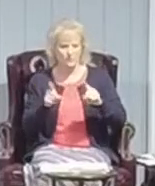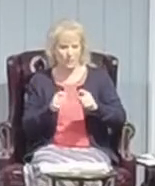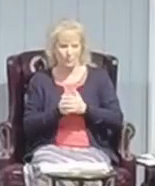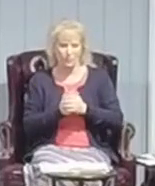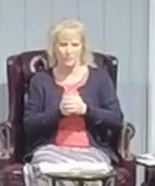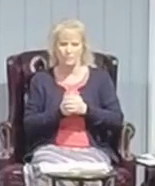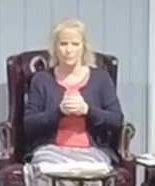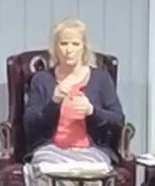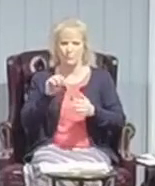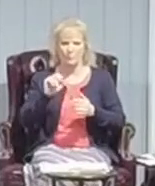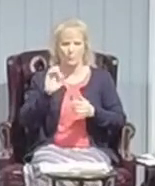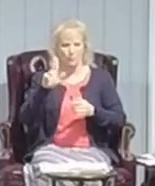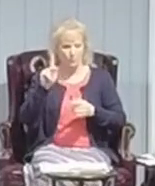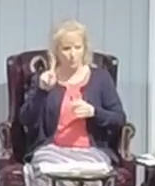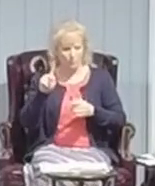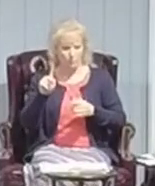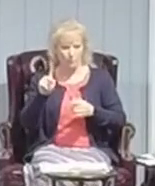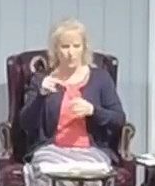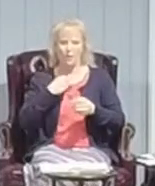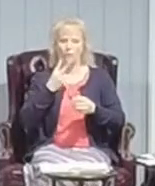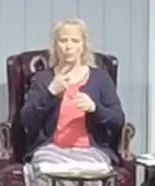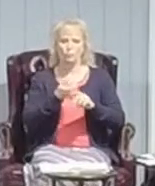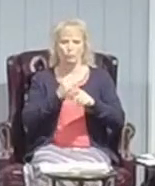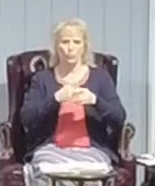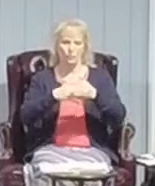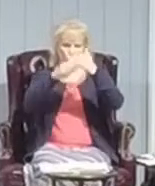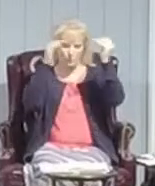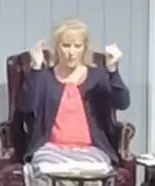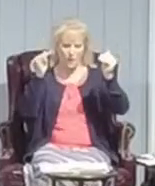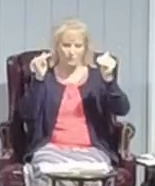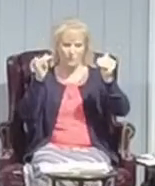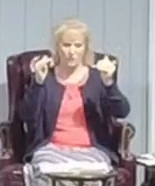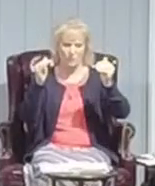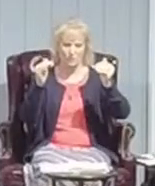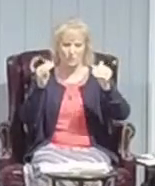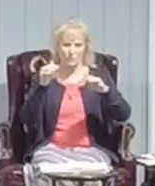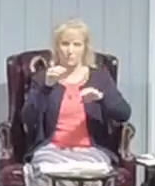it says this, there came a voice from heaven, this is at the baptism, saying,